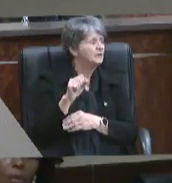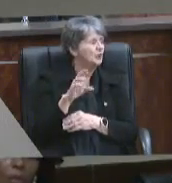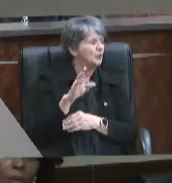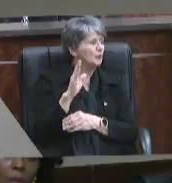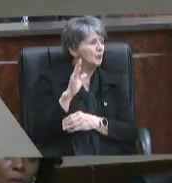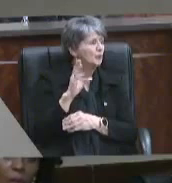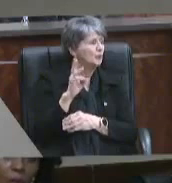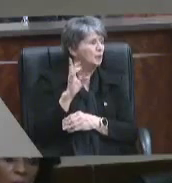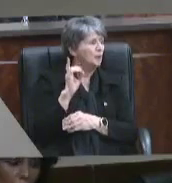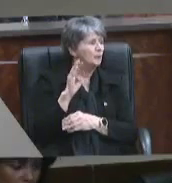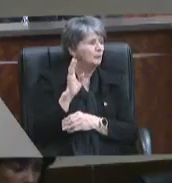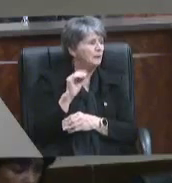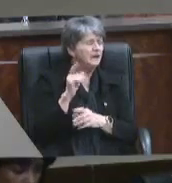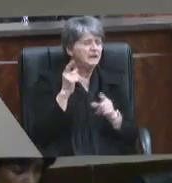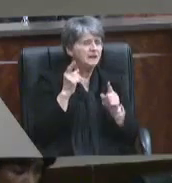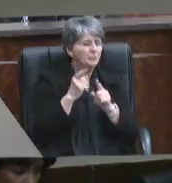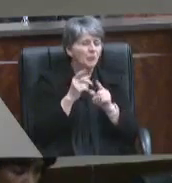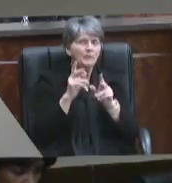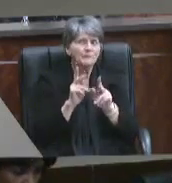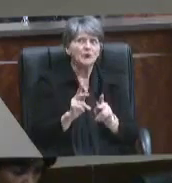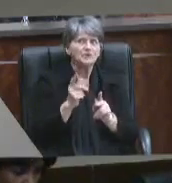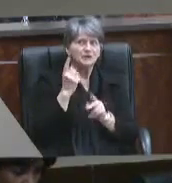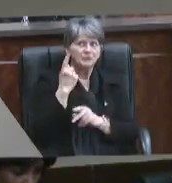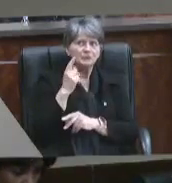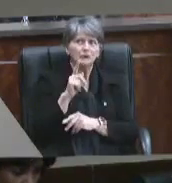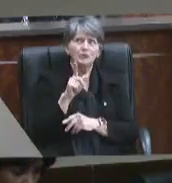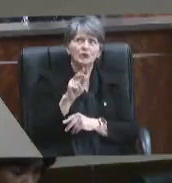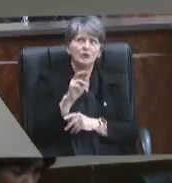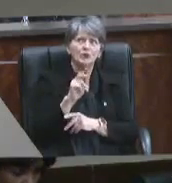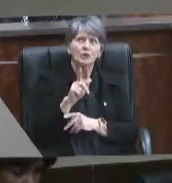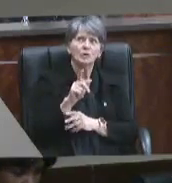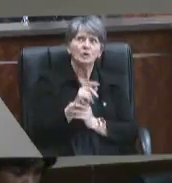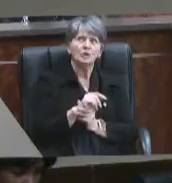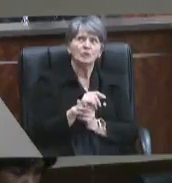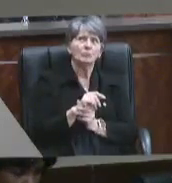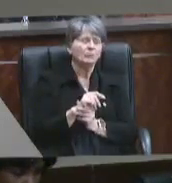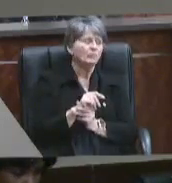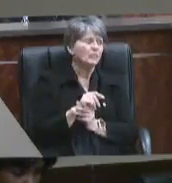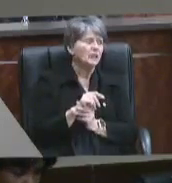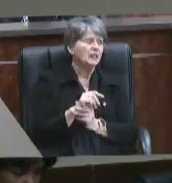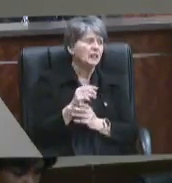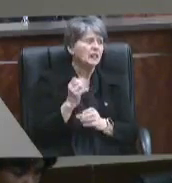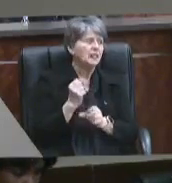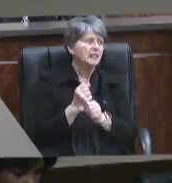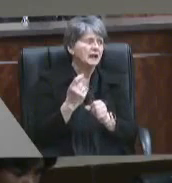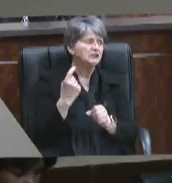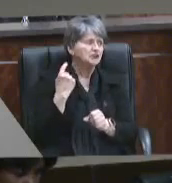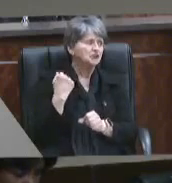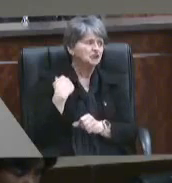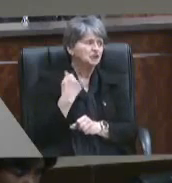participate in the RIC system for Laurel. Last year, we had about